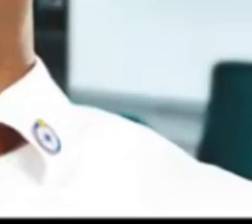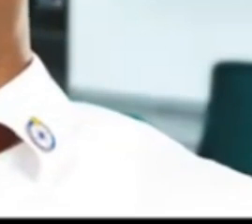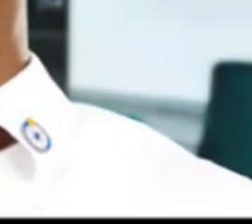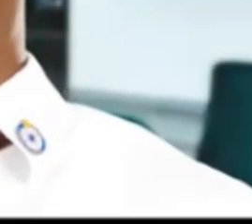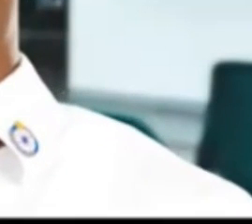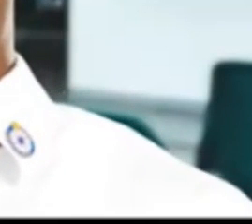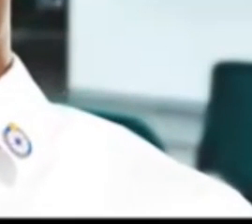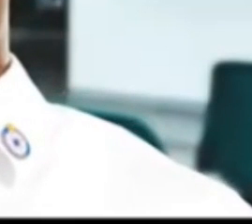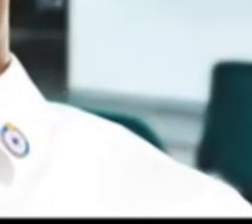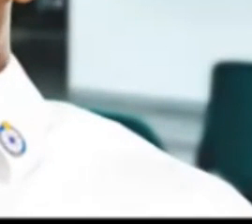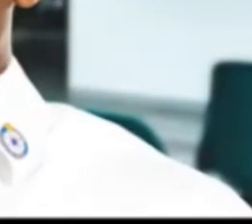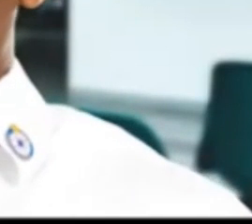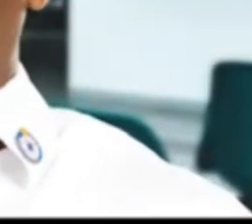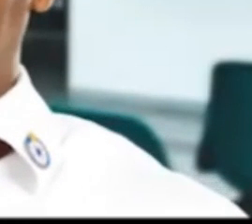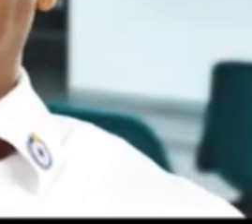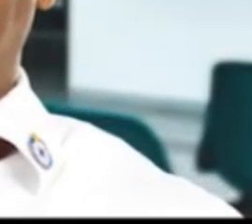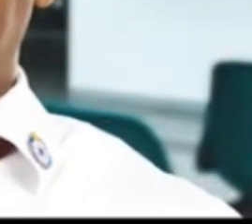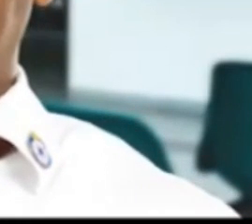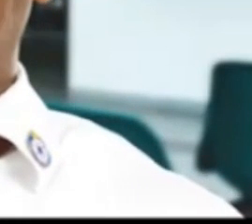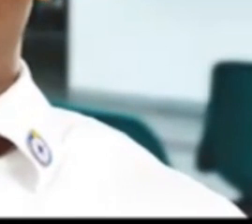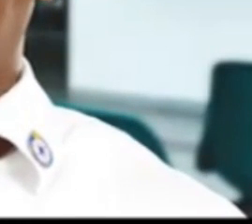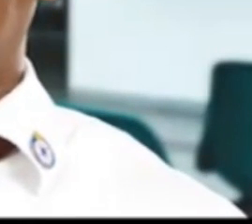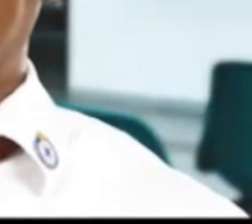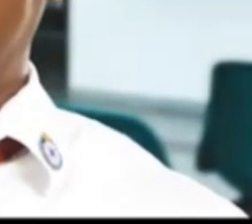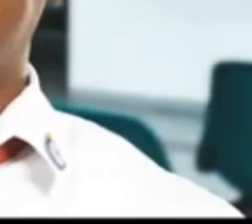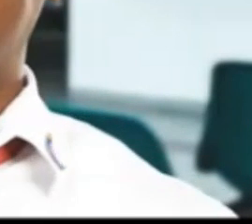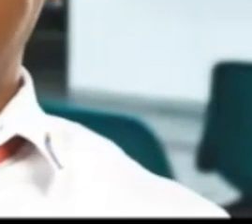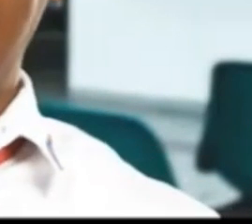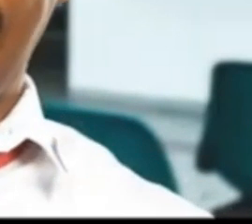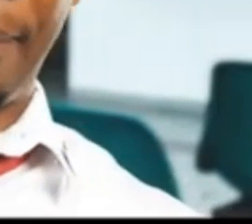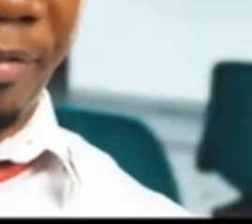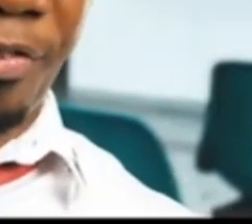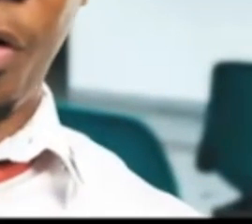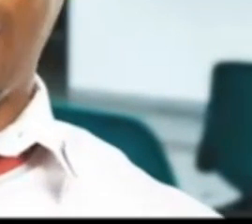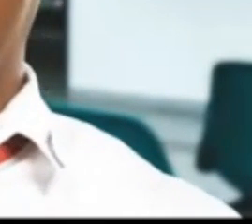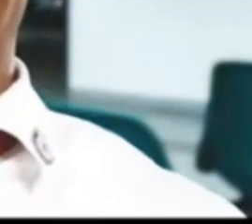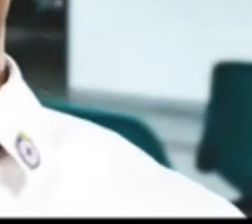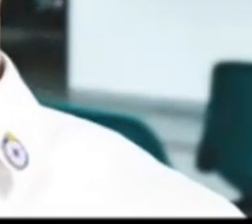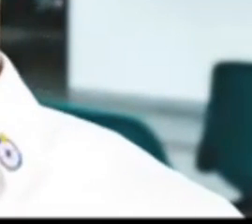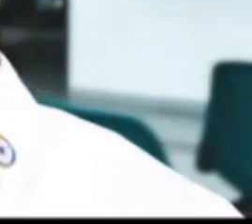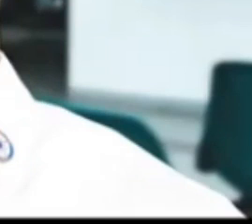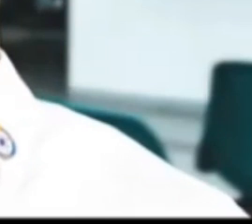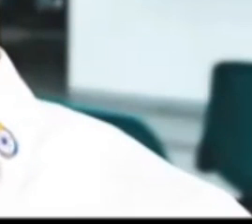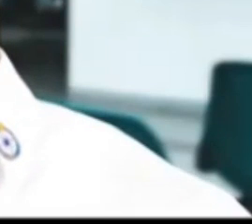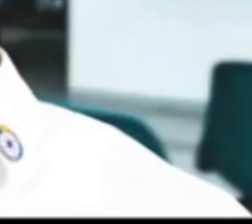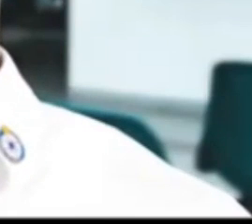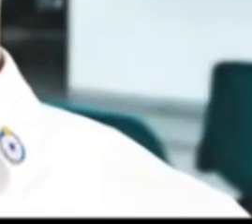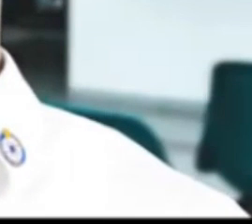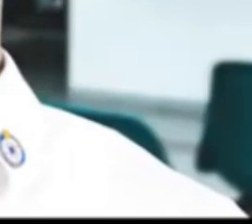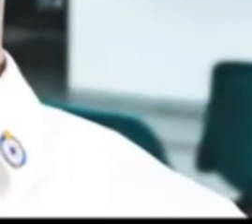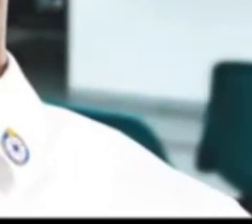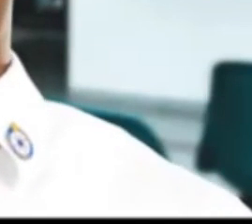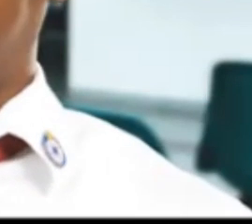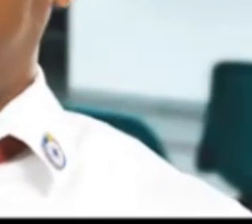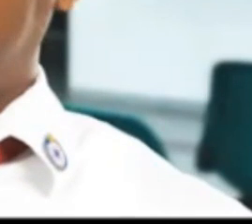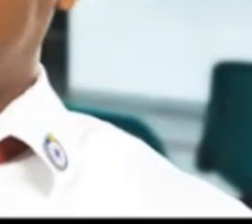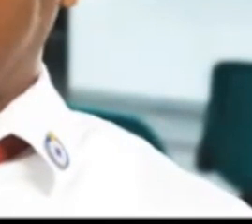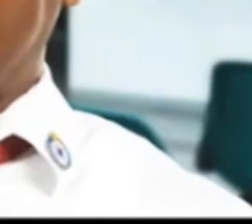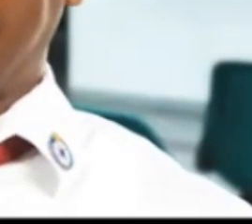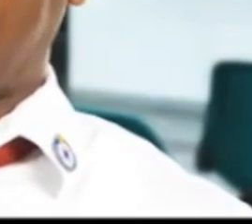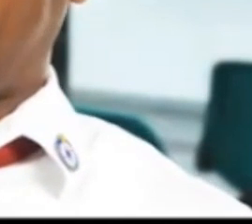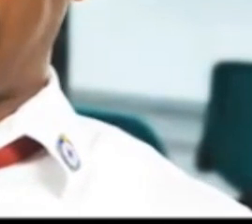You're in tune to 1FM 98.9, the time approximately 29 minutes moving away from the 5 o'clock hour.